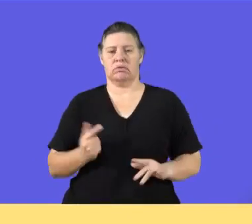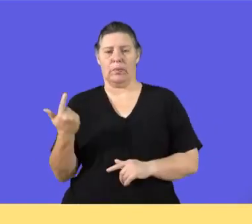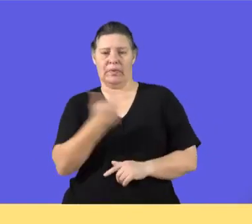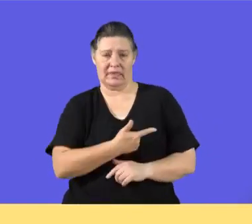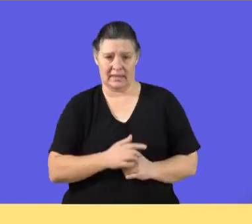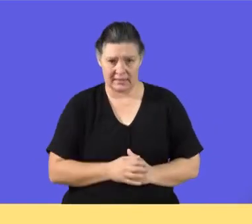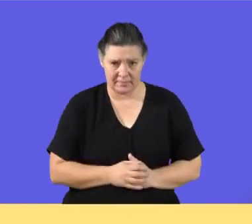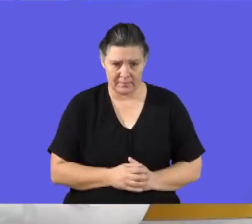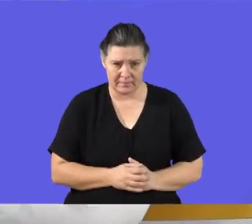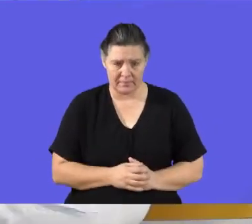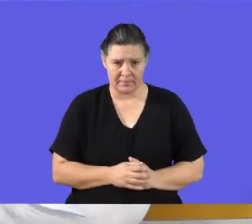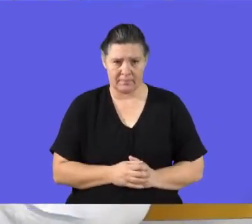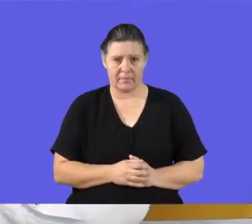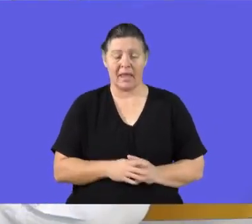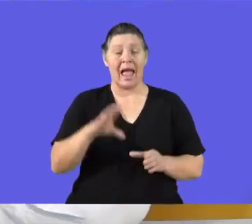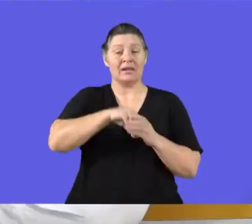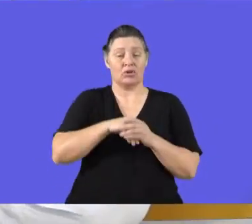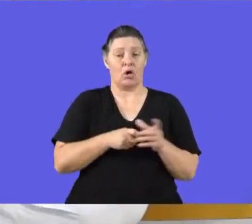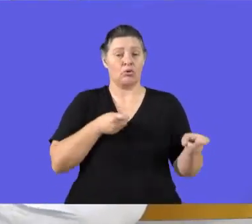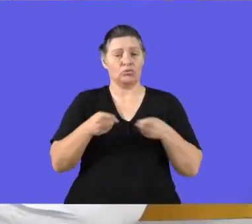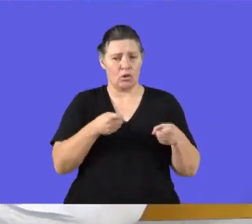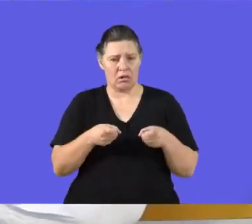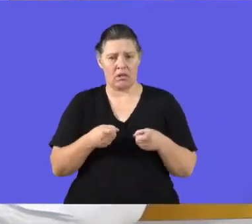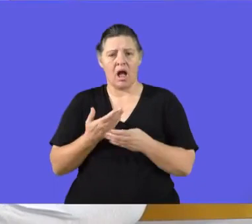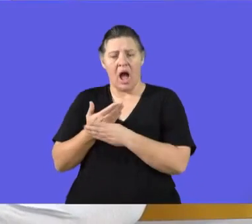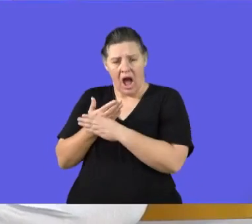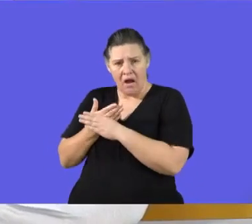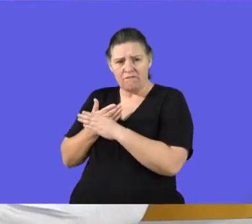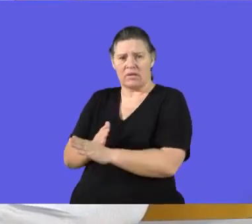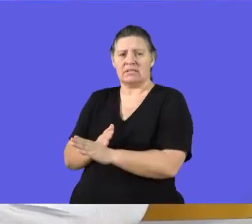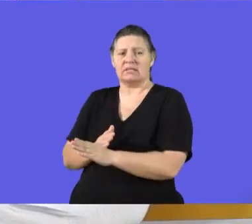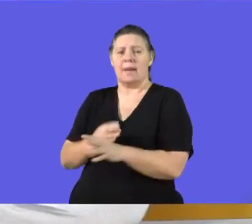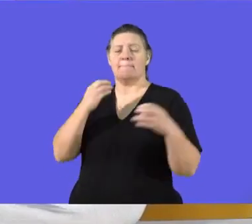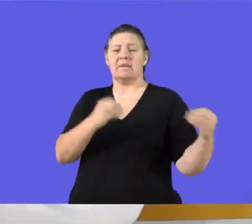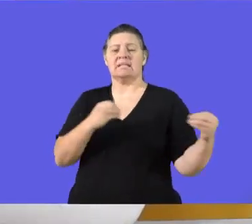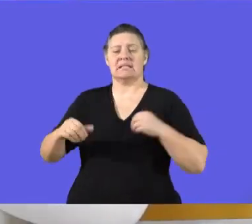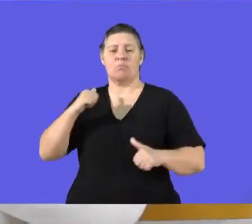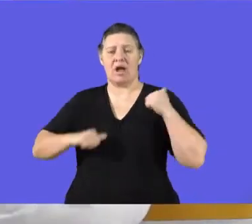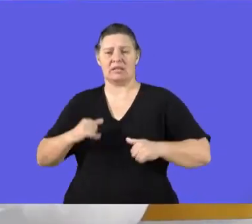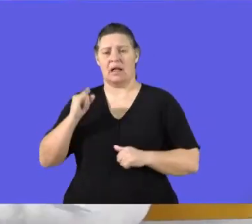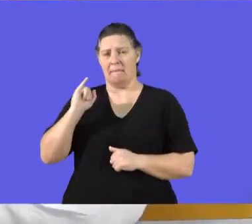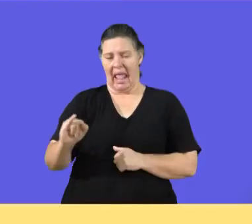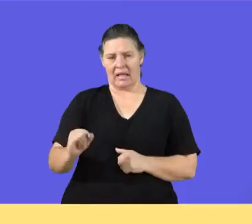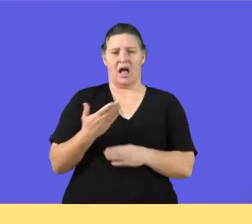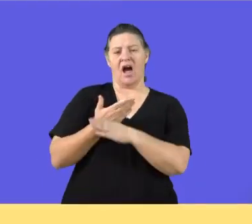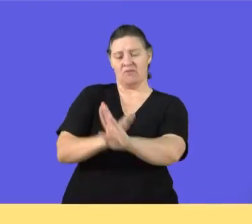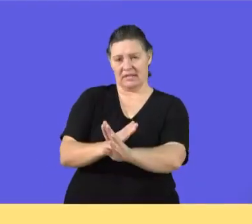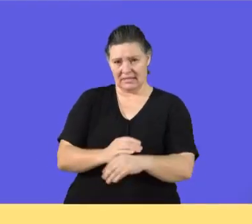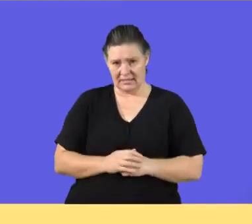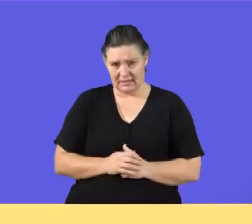we have our systems well in order. Internal controls help us to avoid